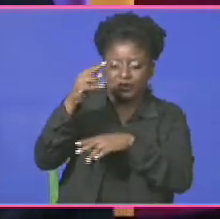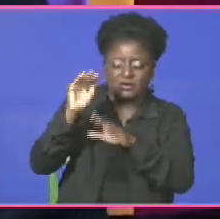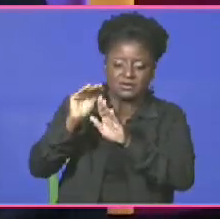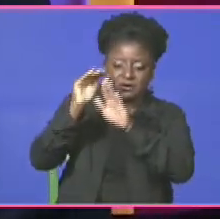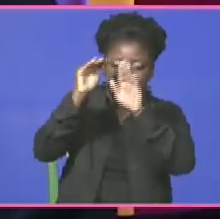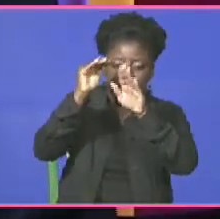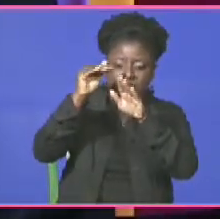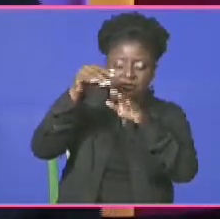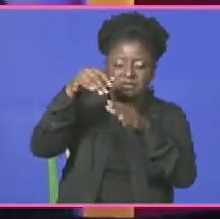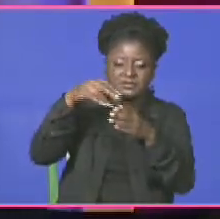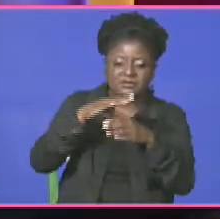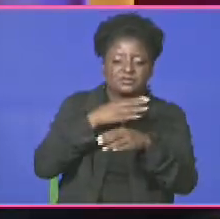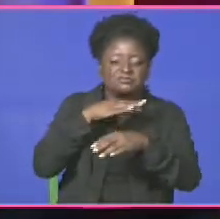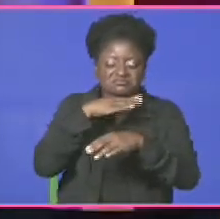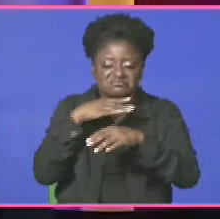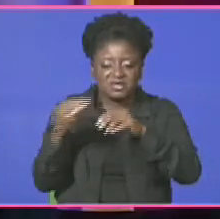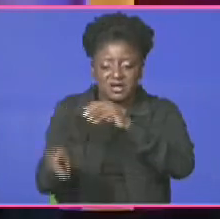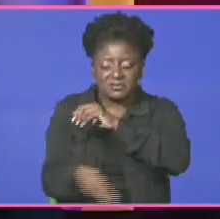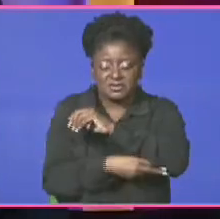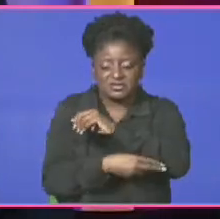me for, like, weeks.